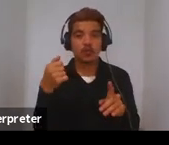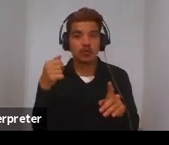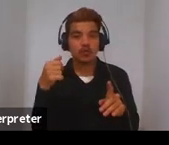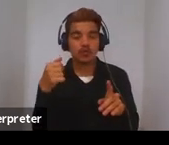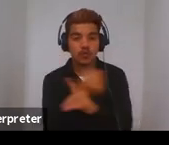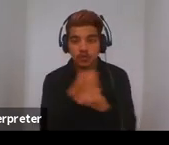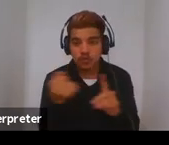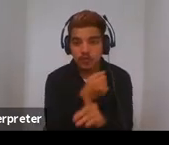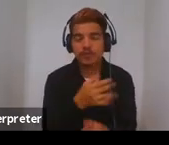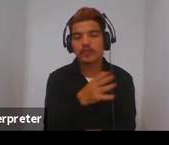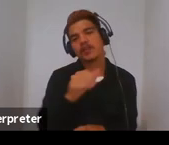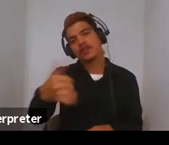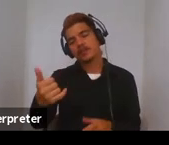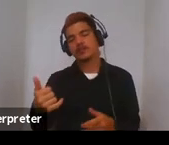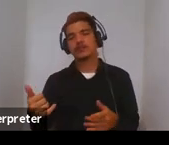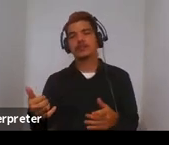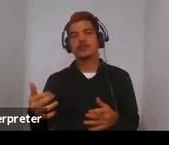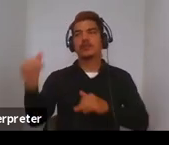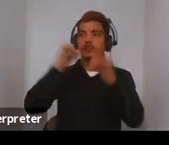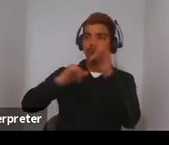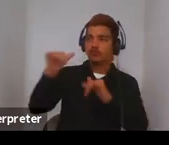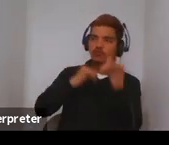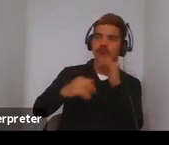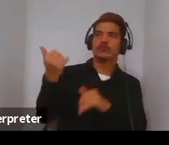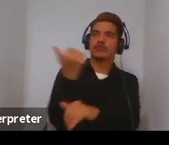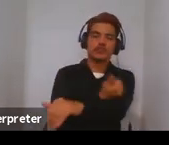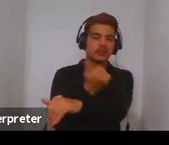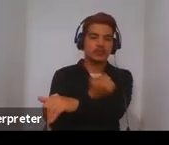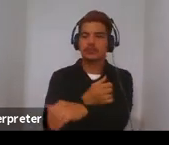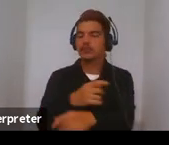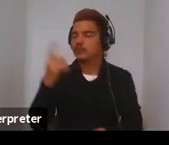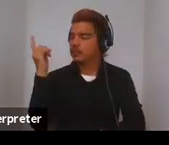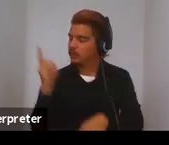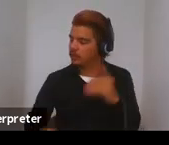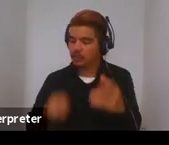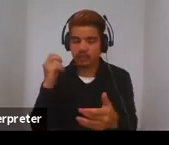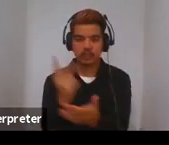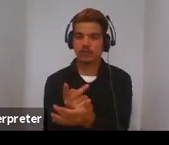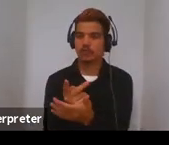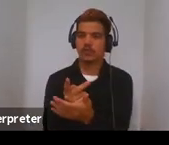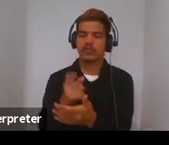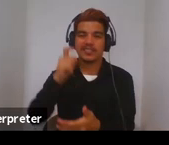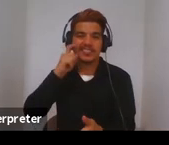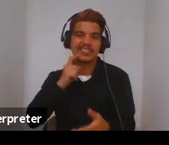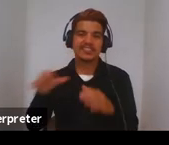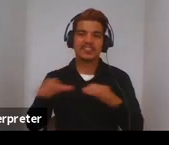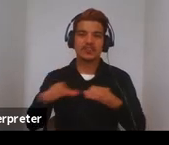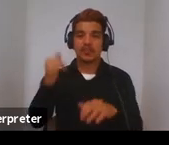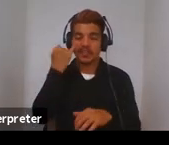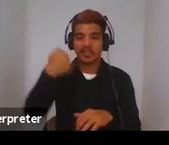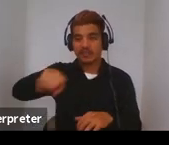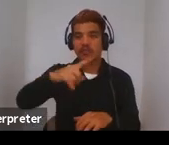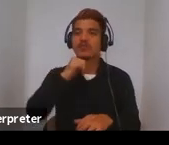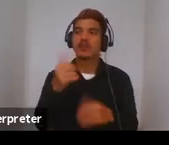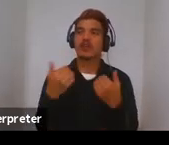Another fact is a person under the influence of drugs or alcohol can't consent to sexual activity. And if you don't have consent, then